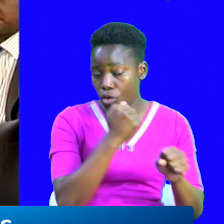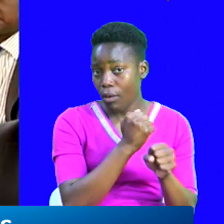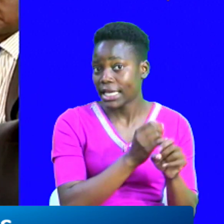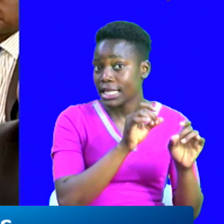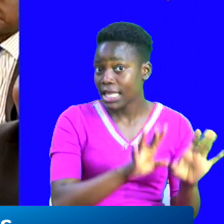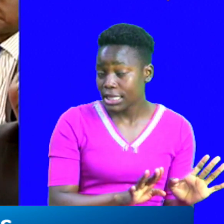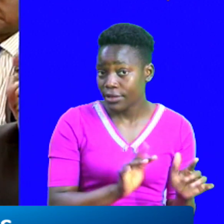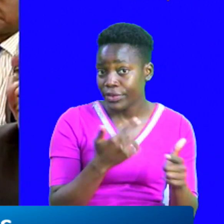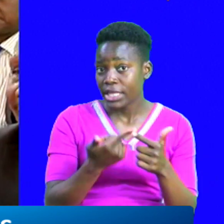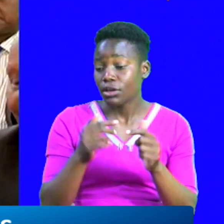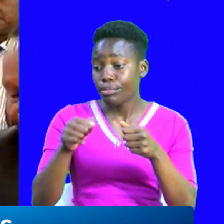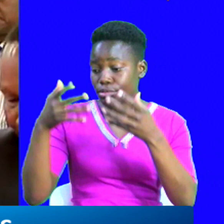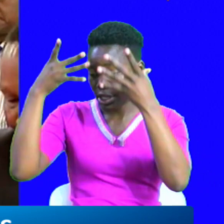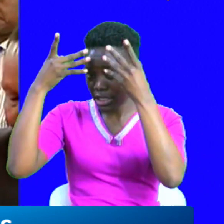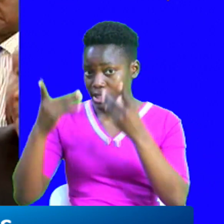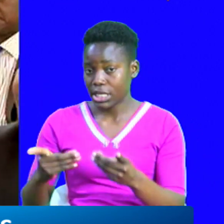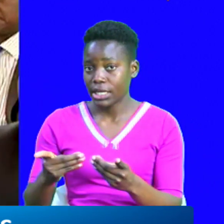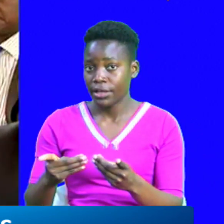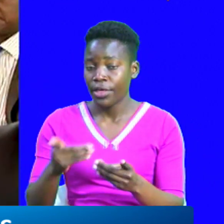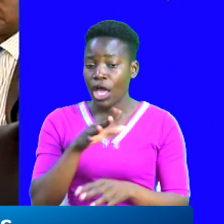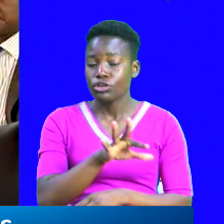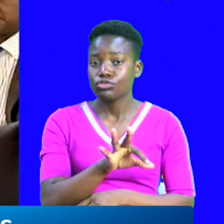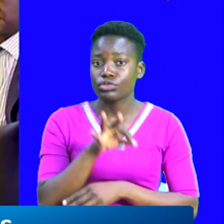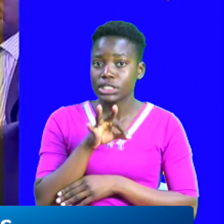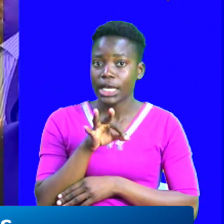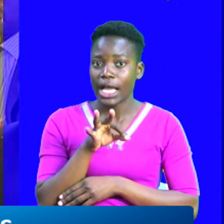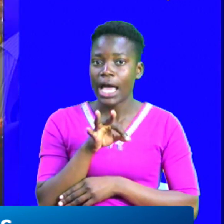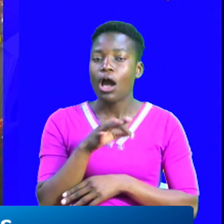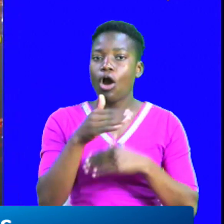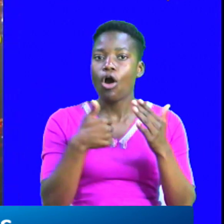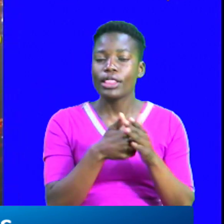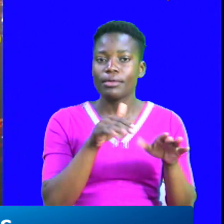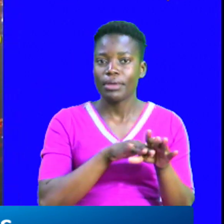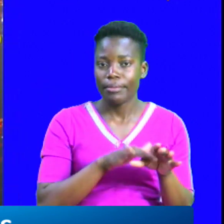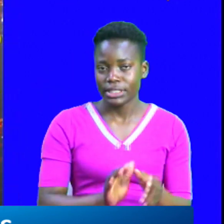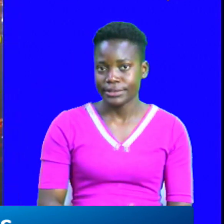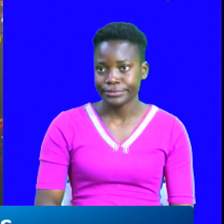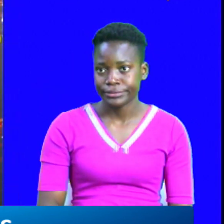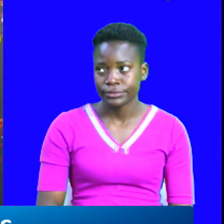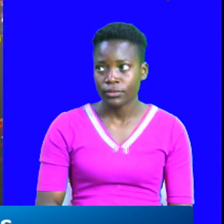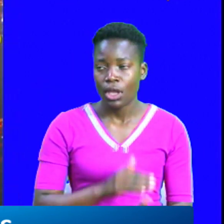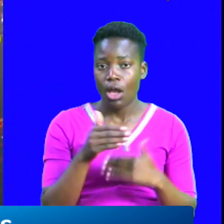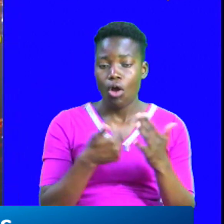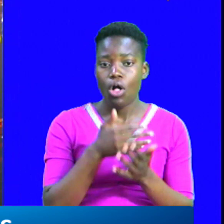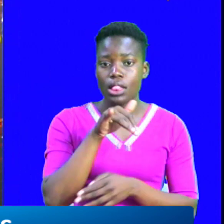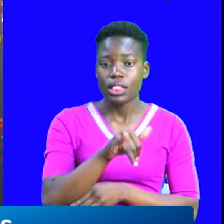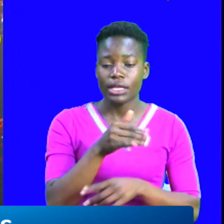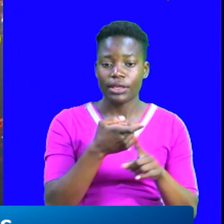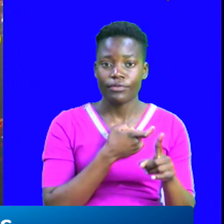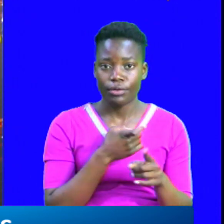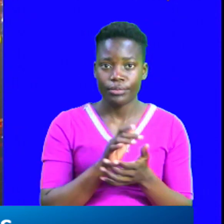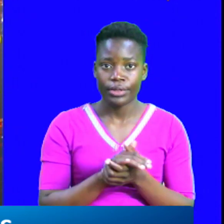you can decide to take up the entire membership of a political party. That from